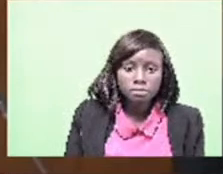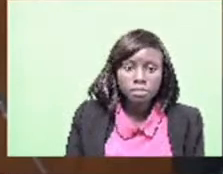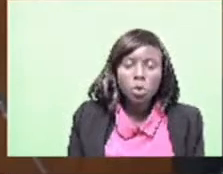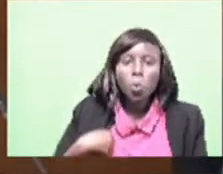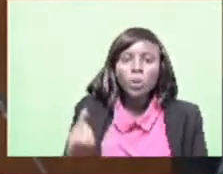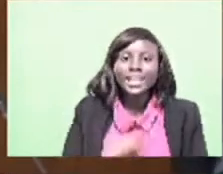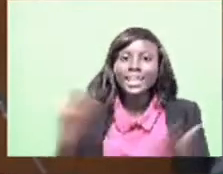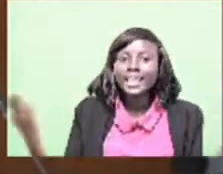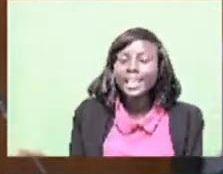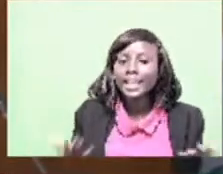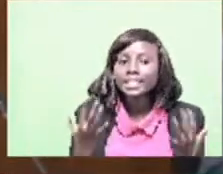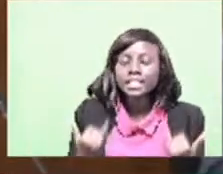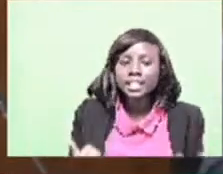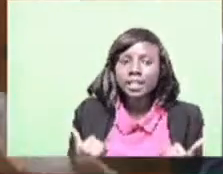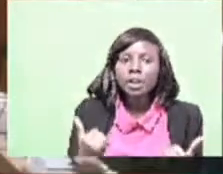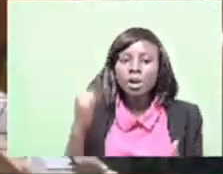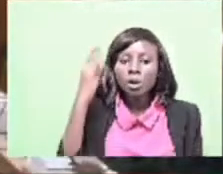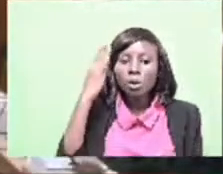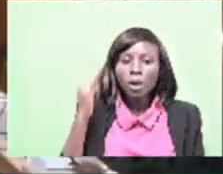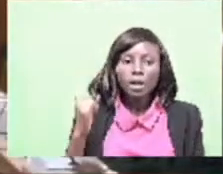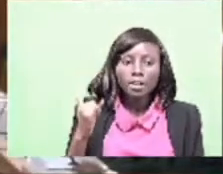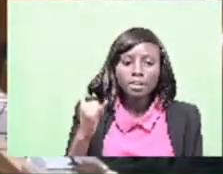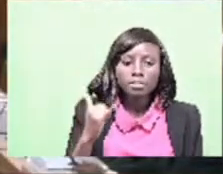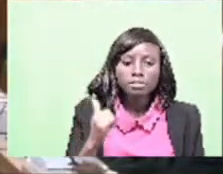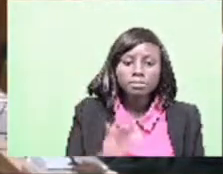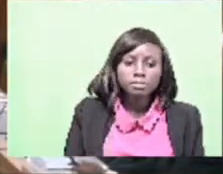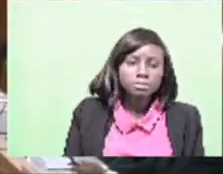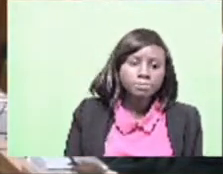we woke up in the morning.